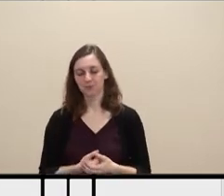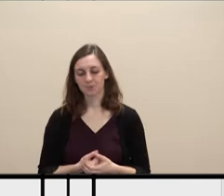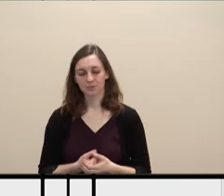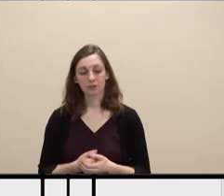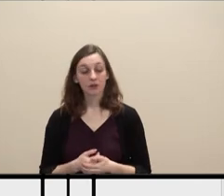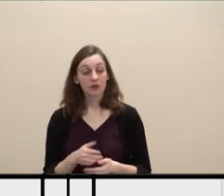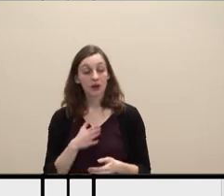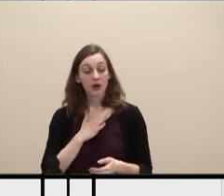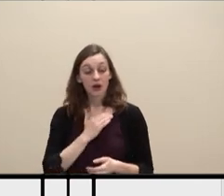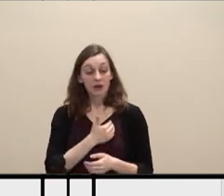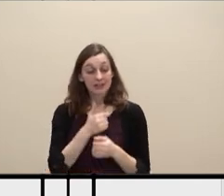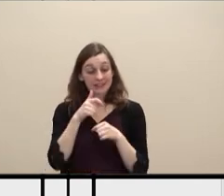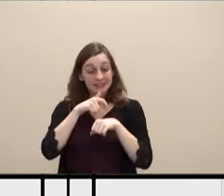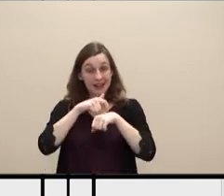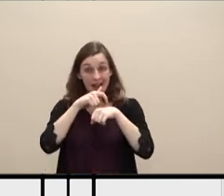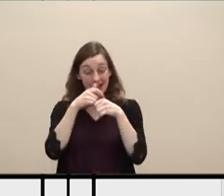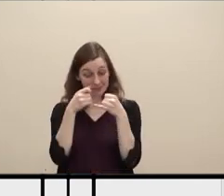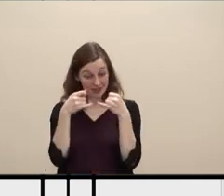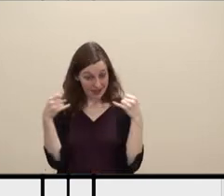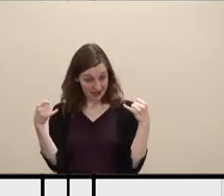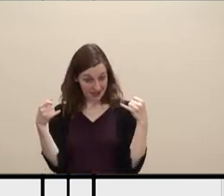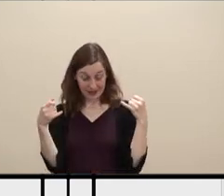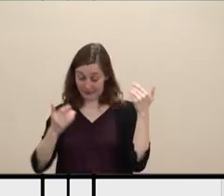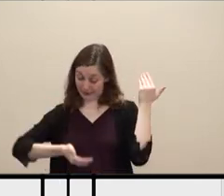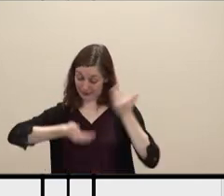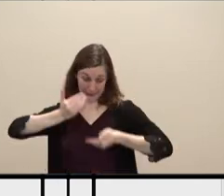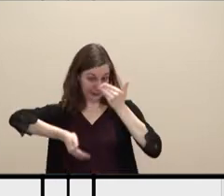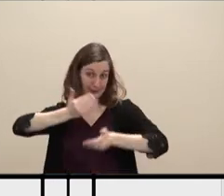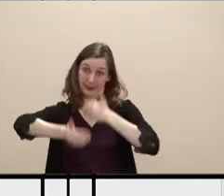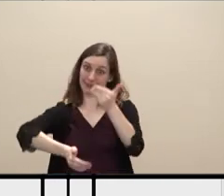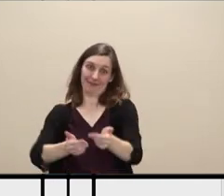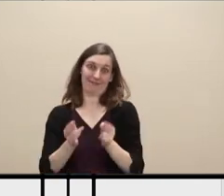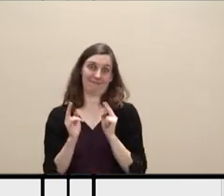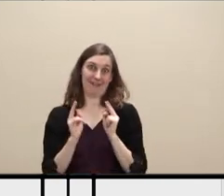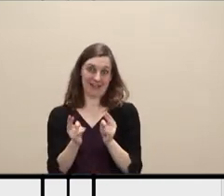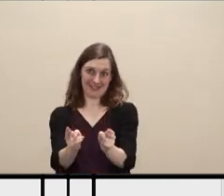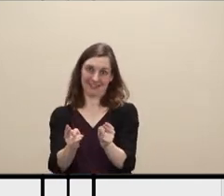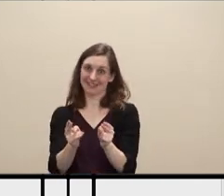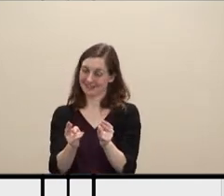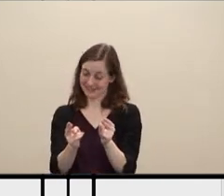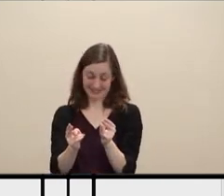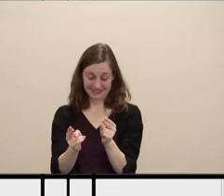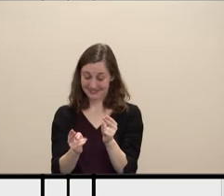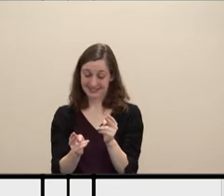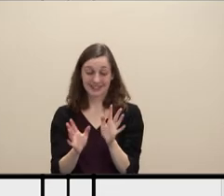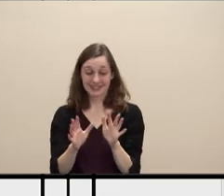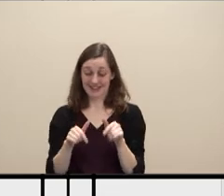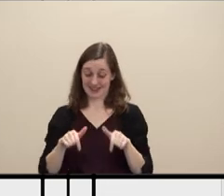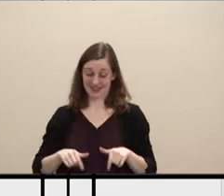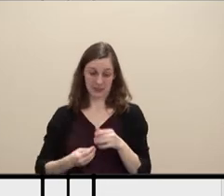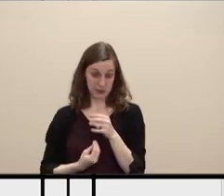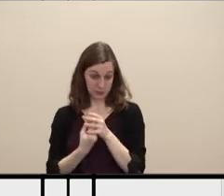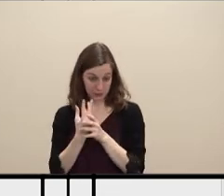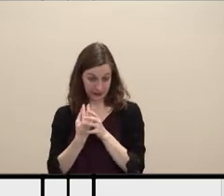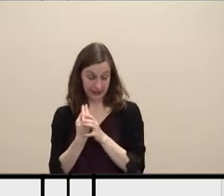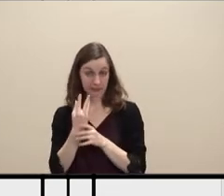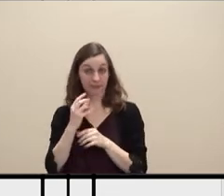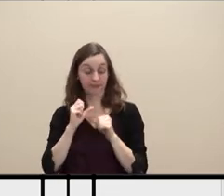So our timeline, it's fast and furious and it's constantly moving, but this spring, you know,